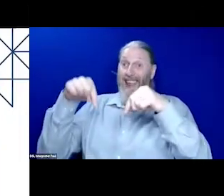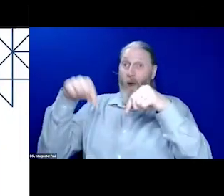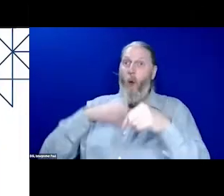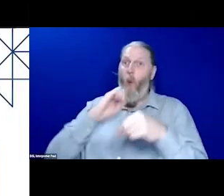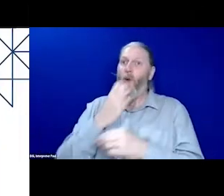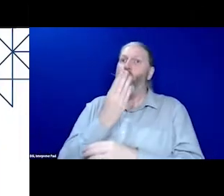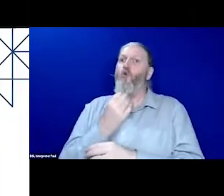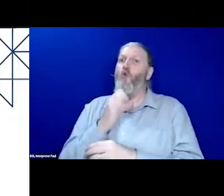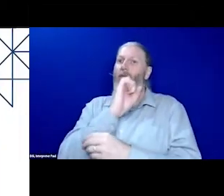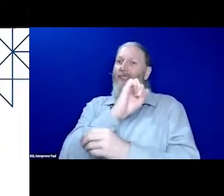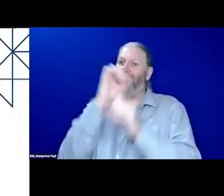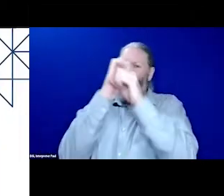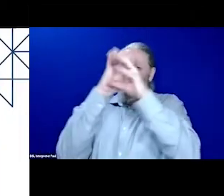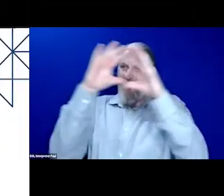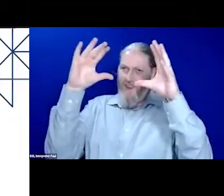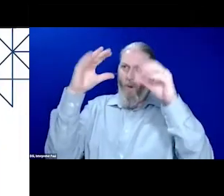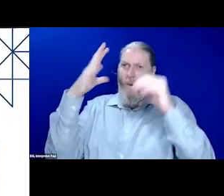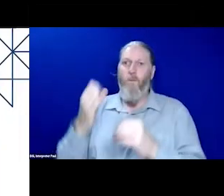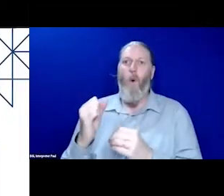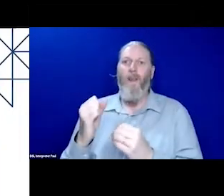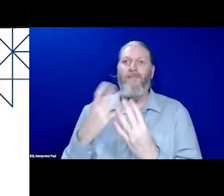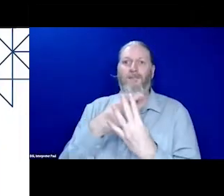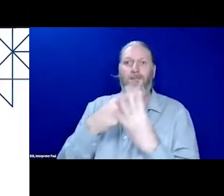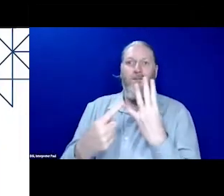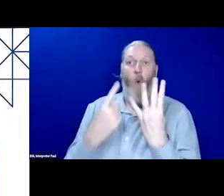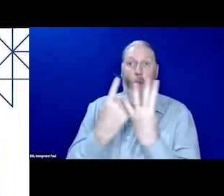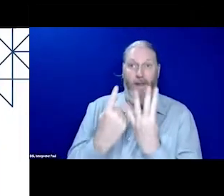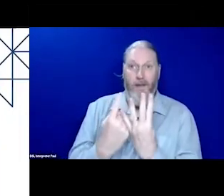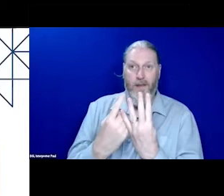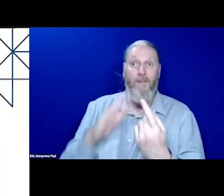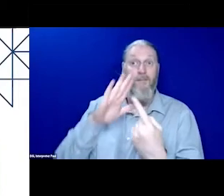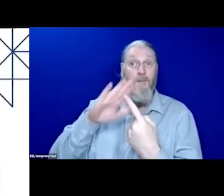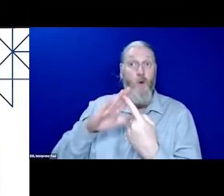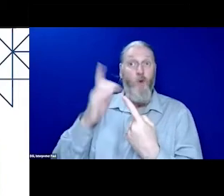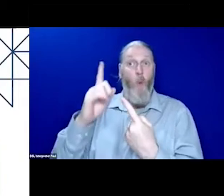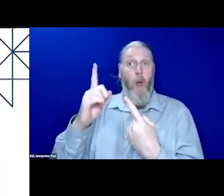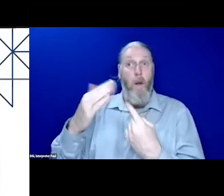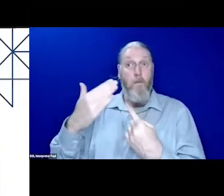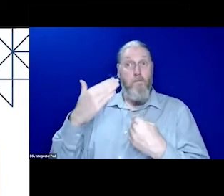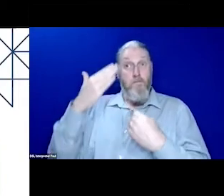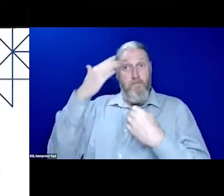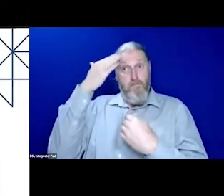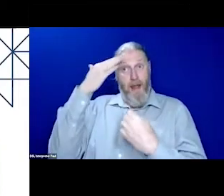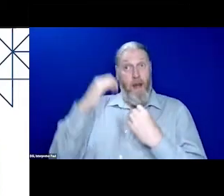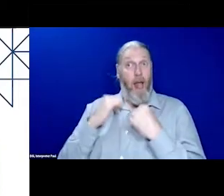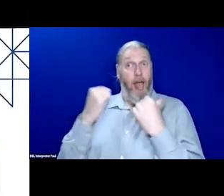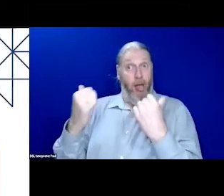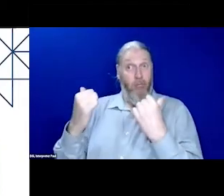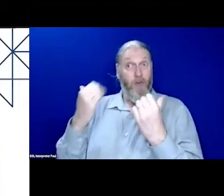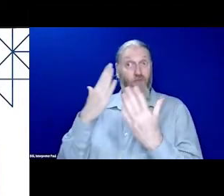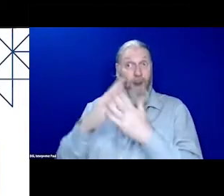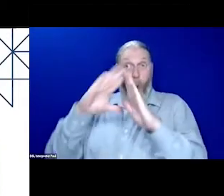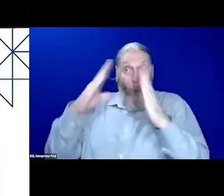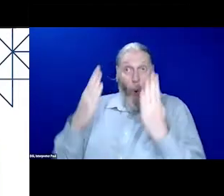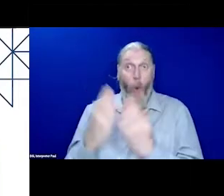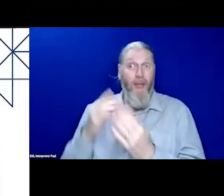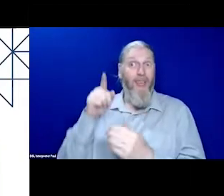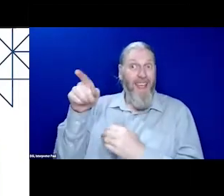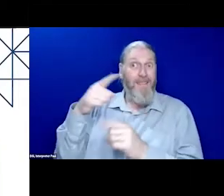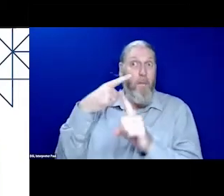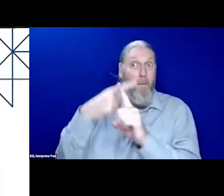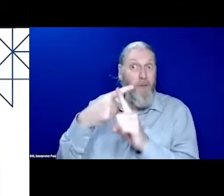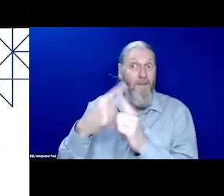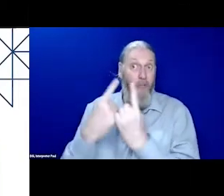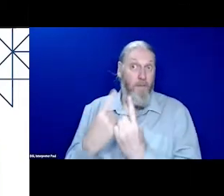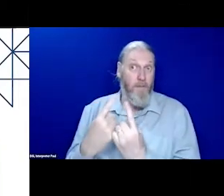It rests on 4 pillars, that mental health is a global public good and is relevant to sustainable development around the world. Mental